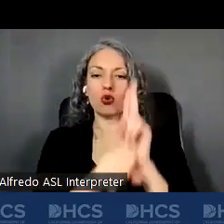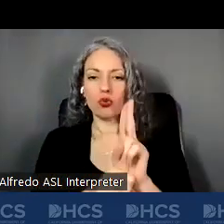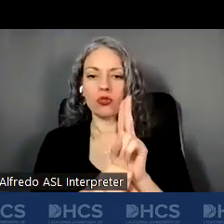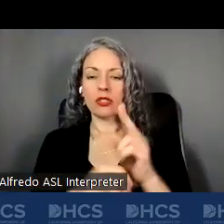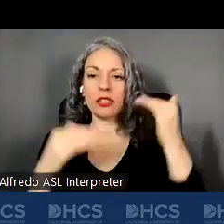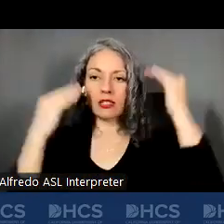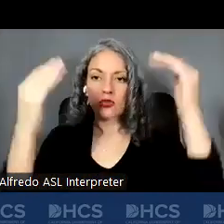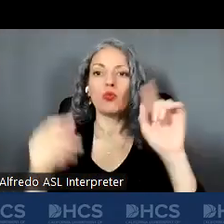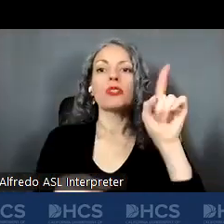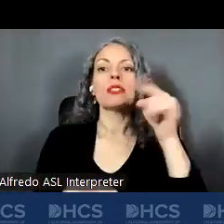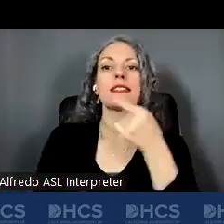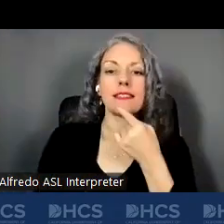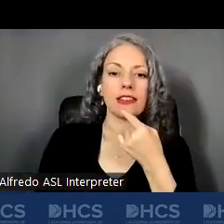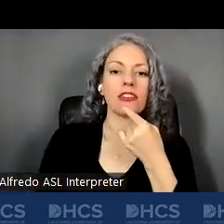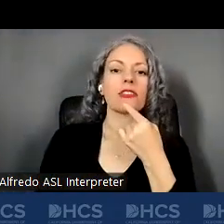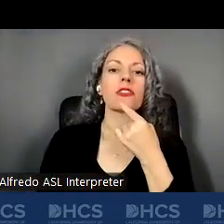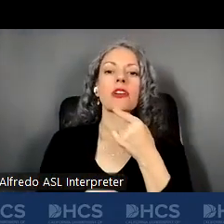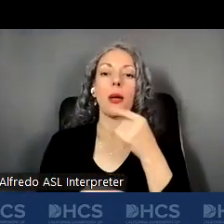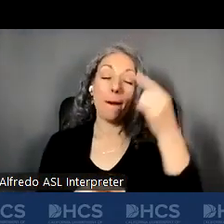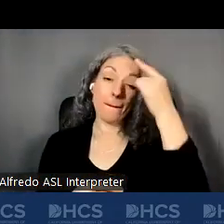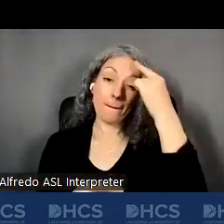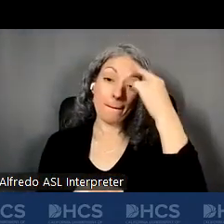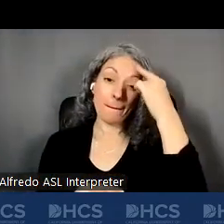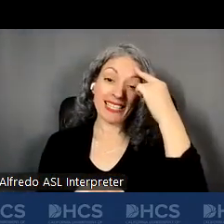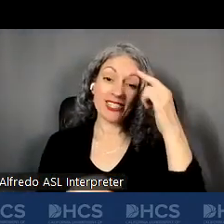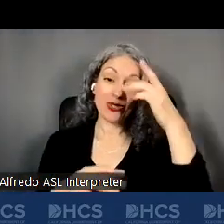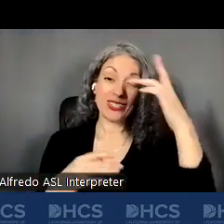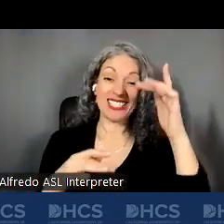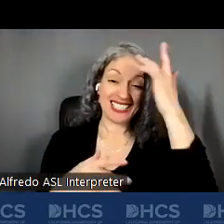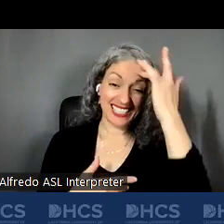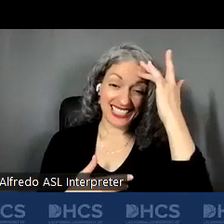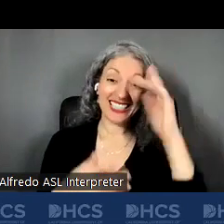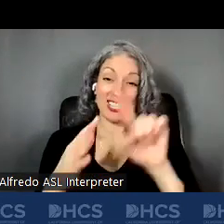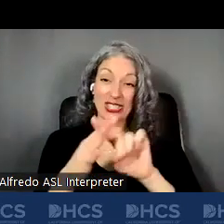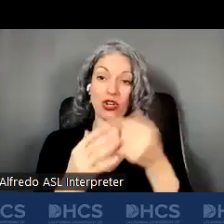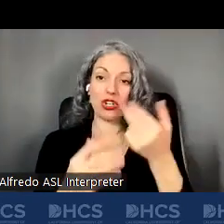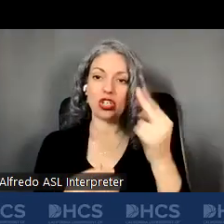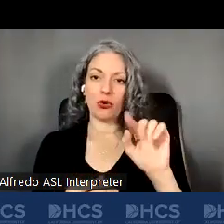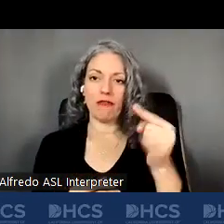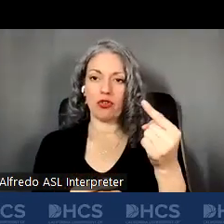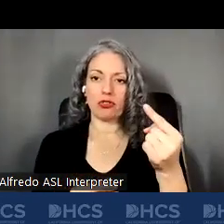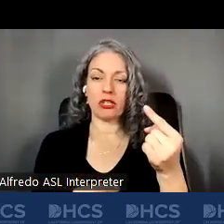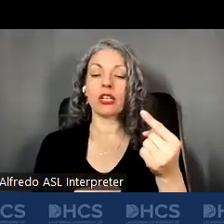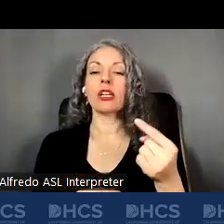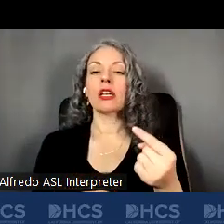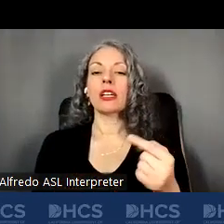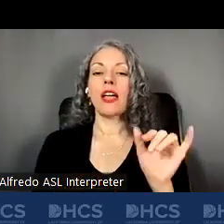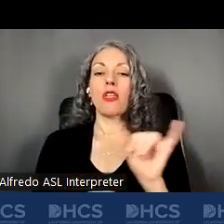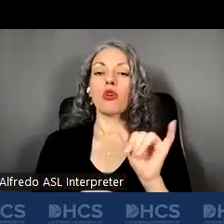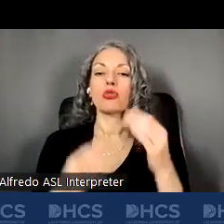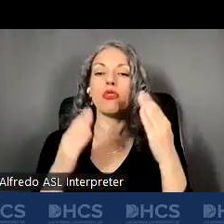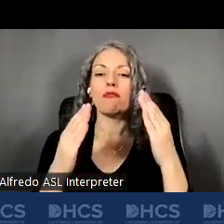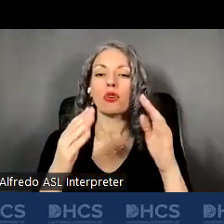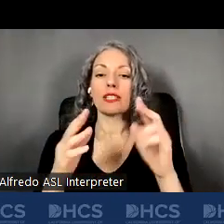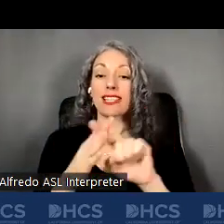illness or substance use disorders. That all went live January. And then earlier this year, the population of focus that went live